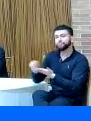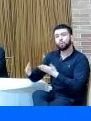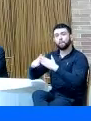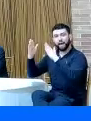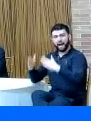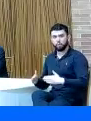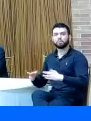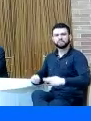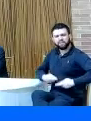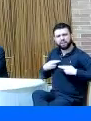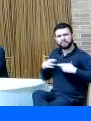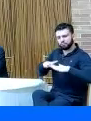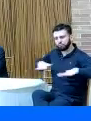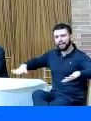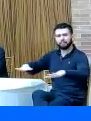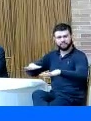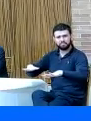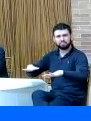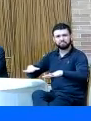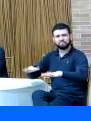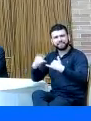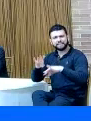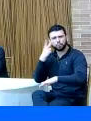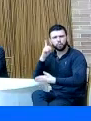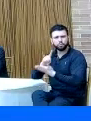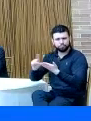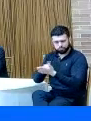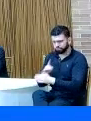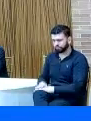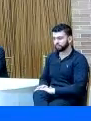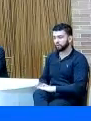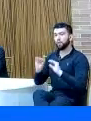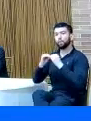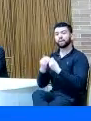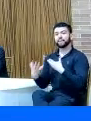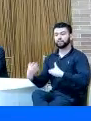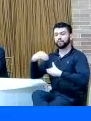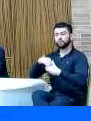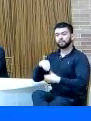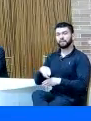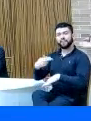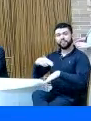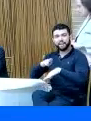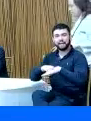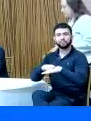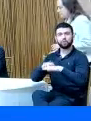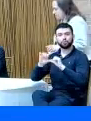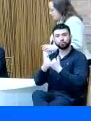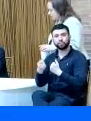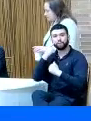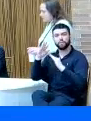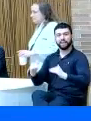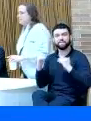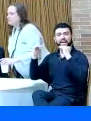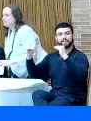or purchase homes in residential areas organizations organizations that included the National Association for the advancement of